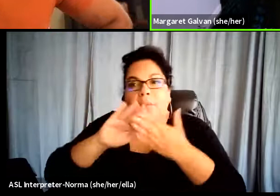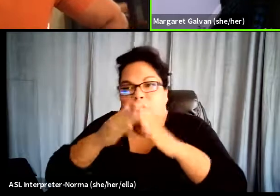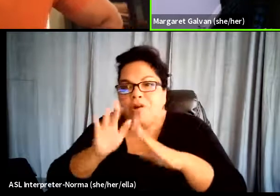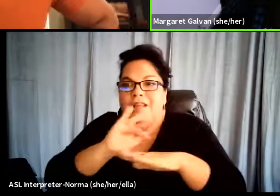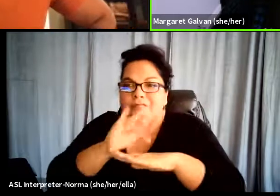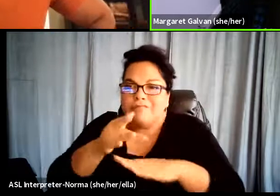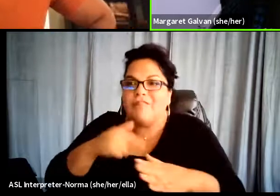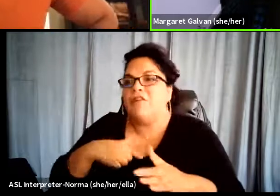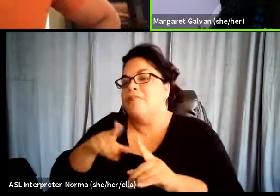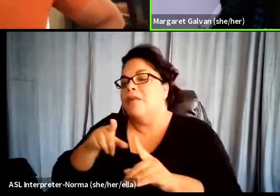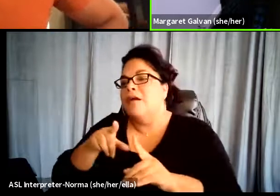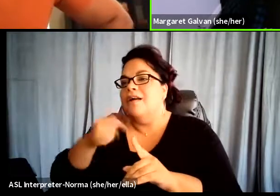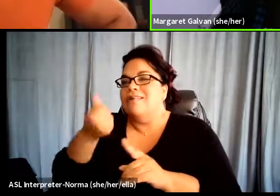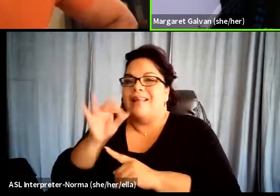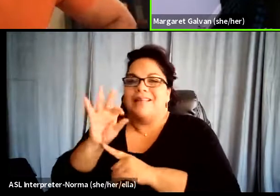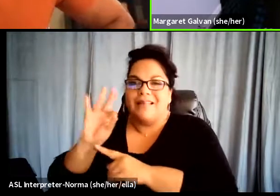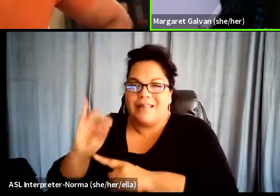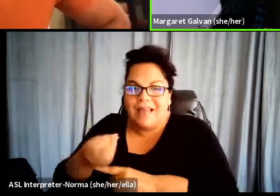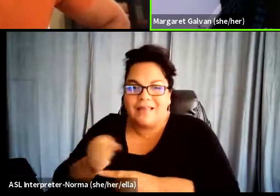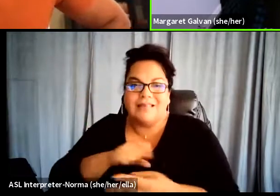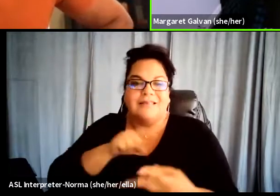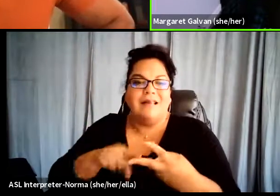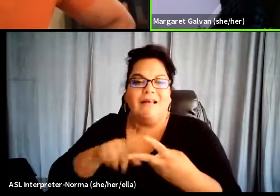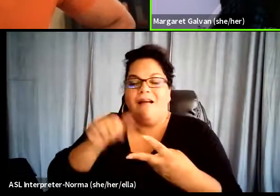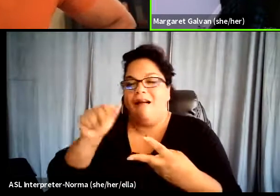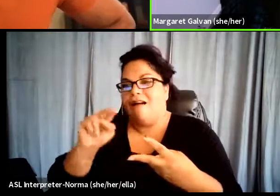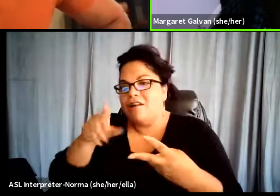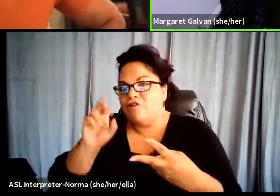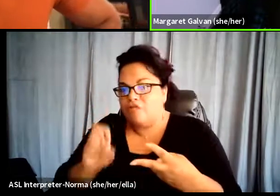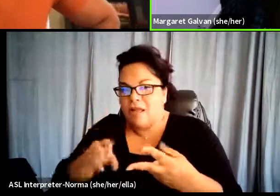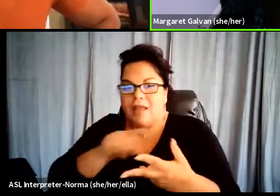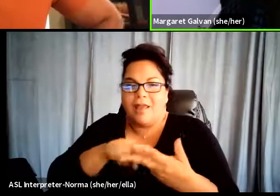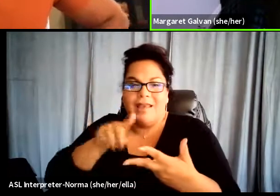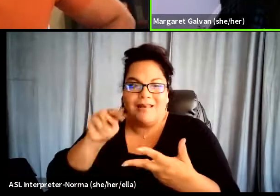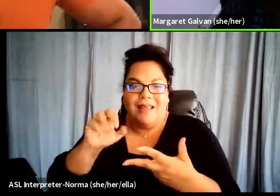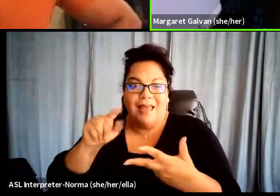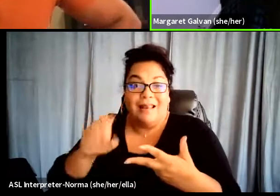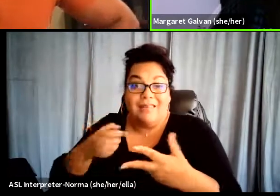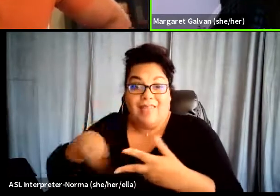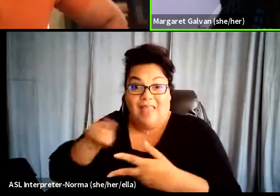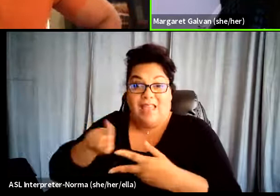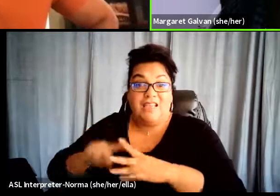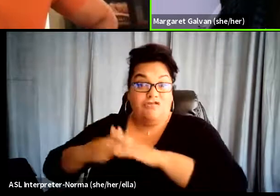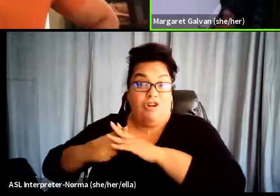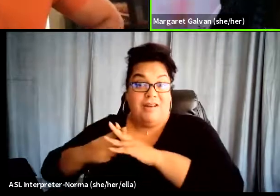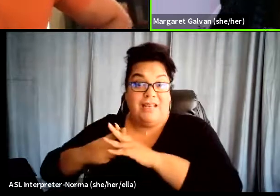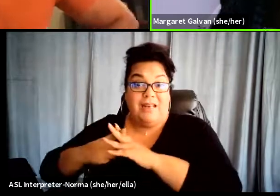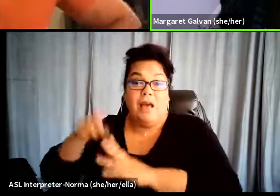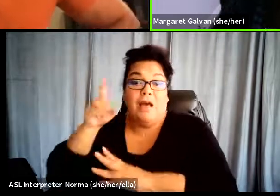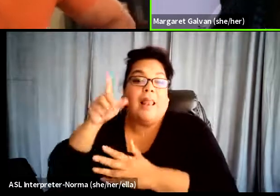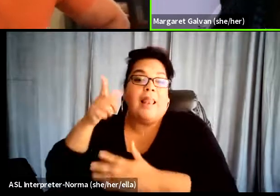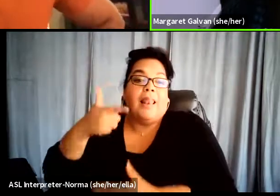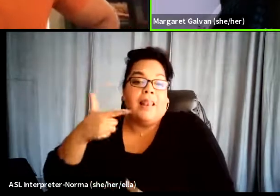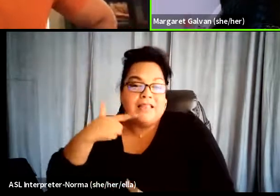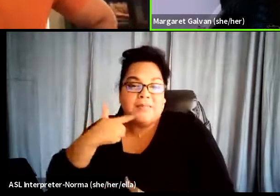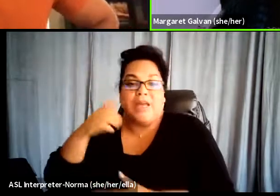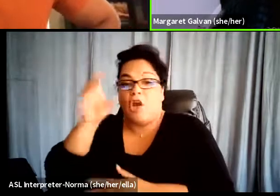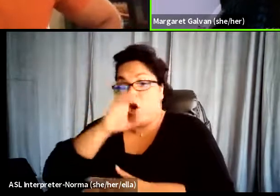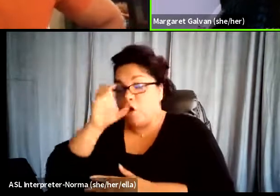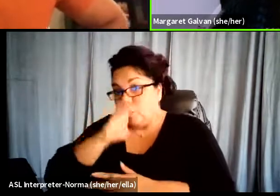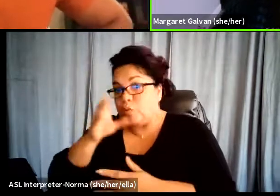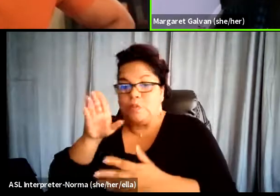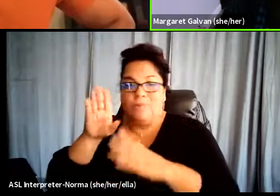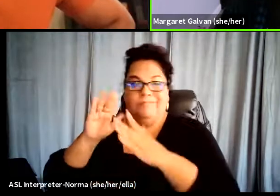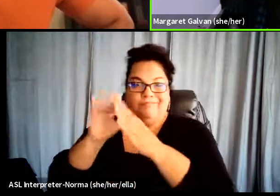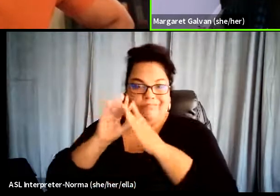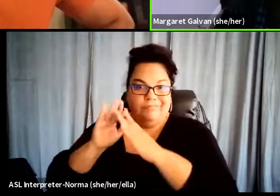early nineties, uh, cartoonist, Andrea Natalie started the lesbian cartoonist network, which was a newsletter, um, that she started publishing, but then others